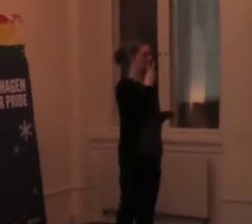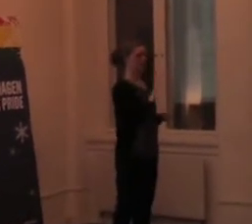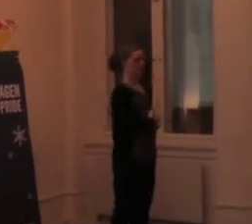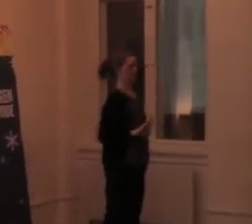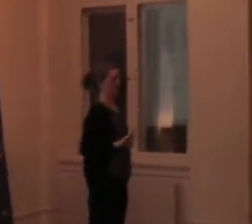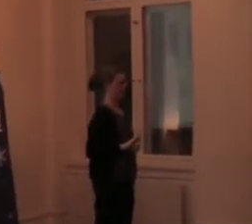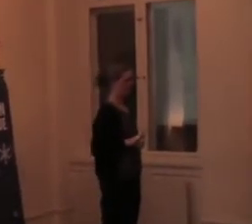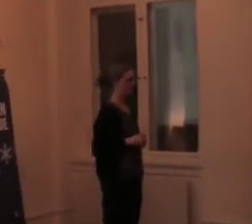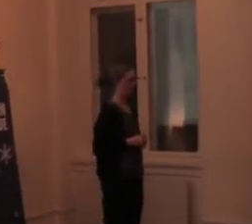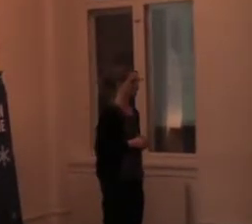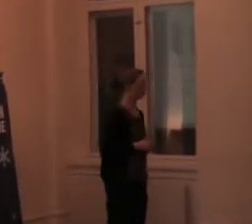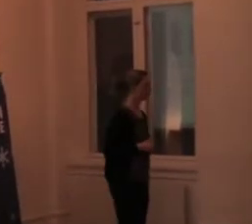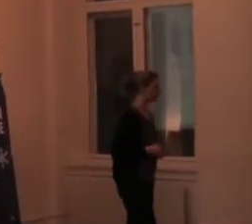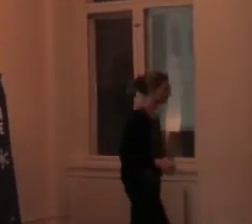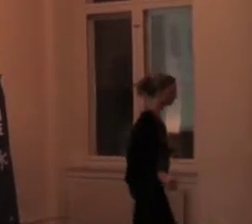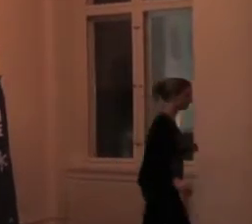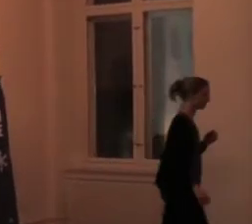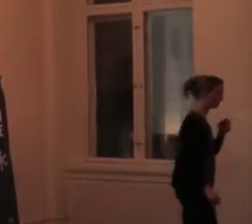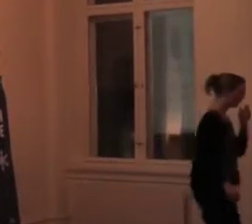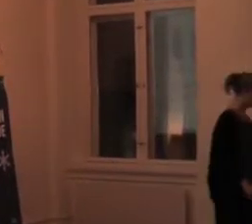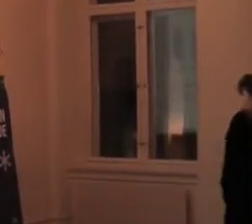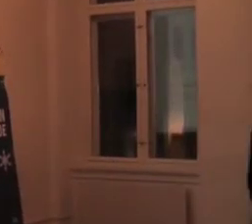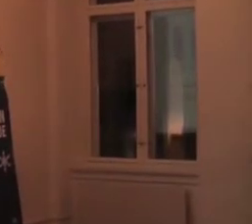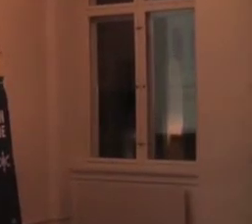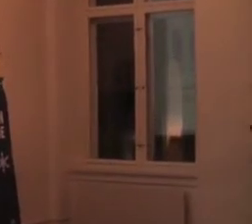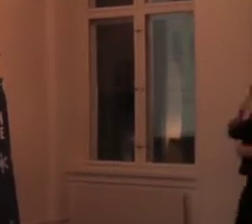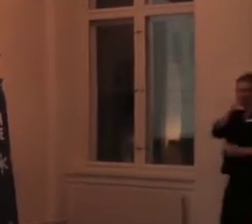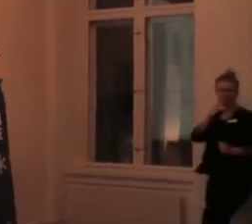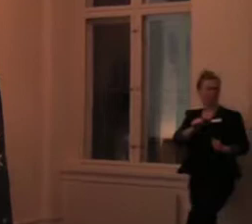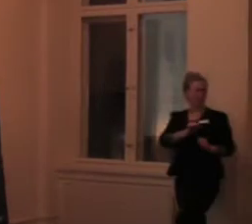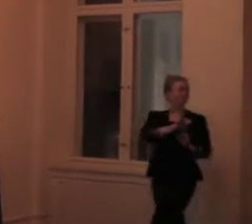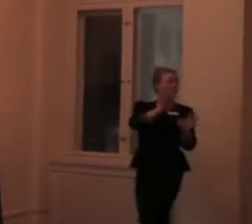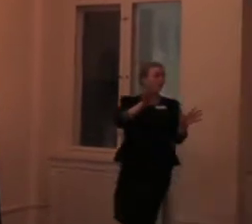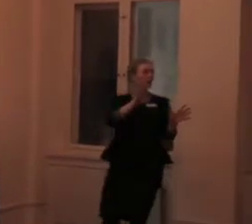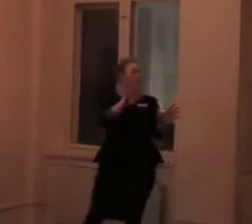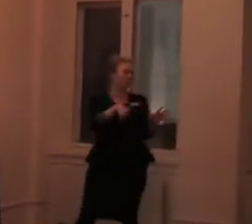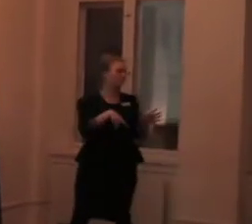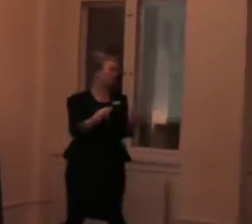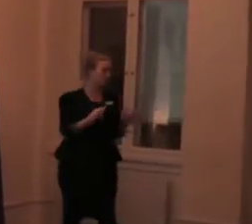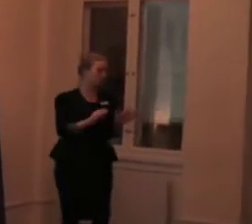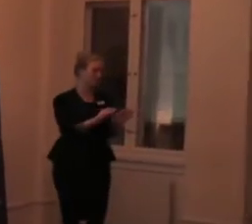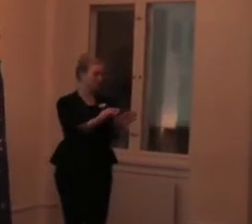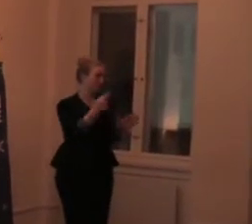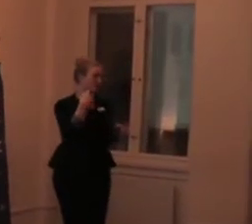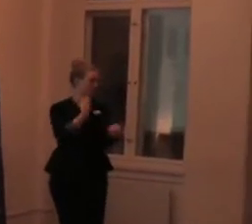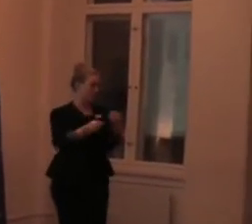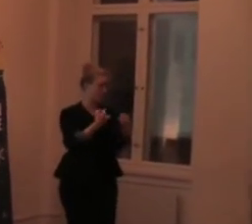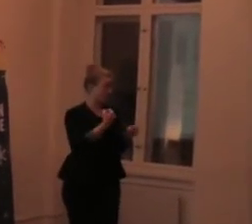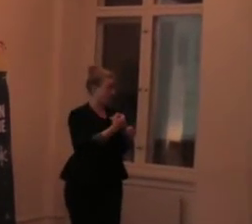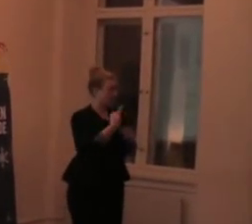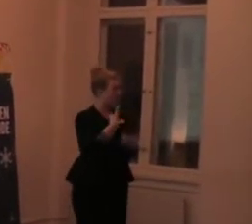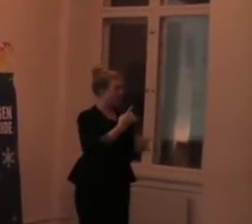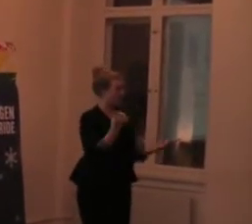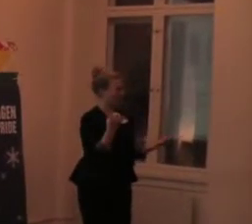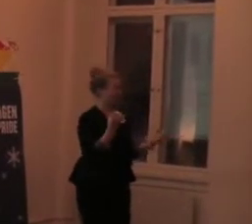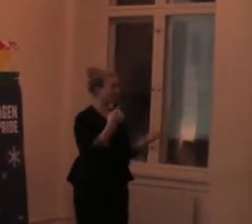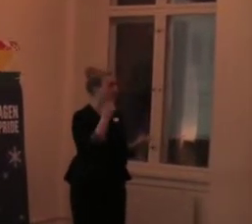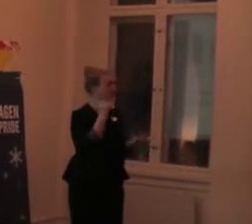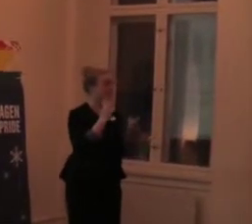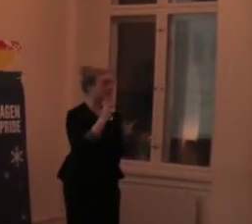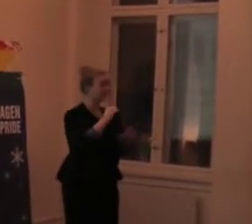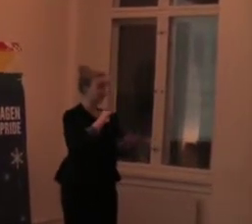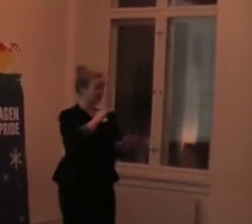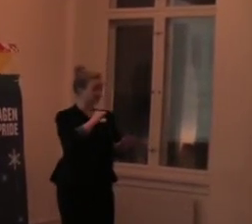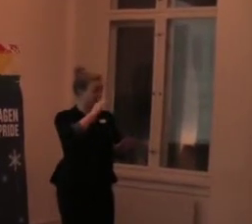the killing campaigns are happening in public. So even if the Iraqi government is not personally